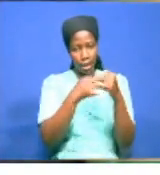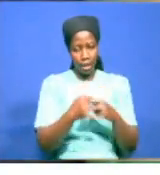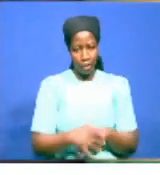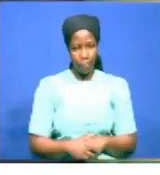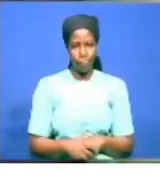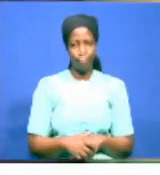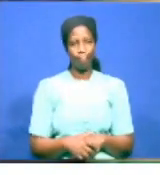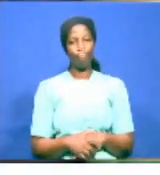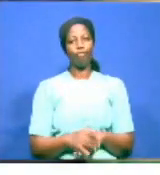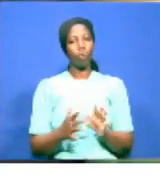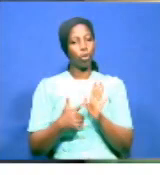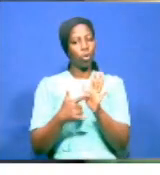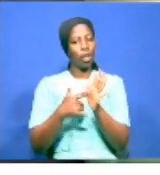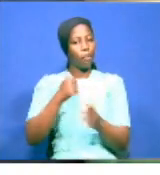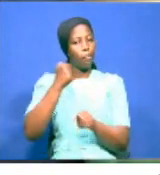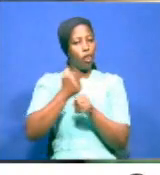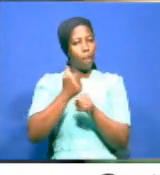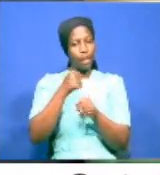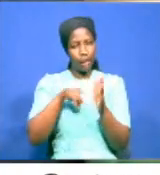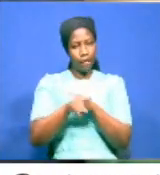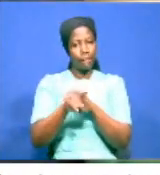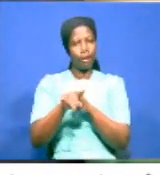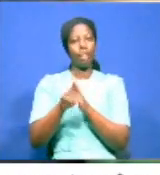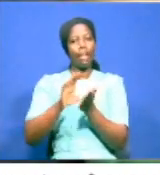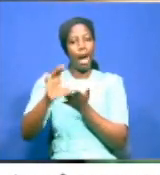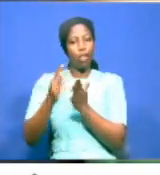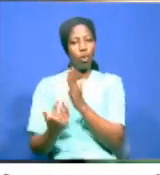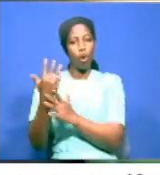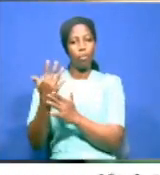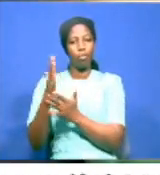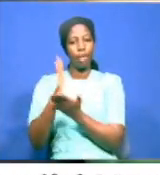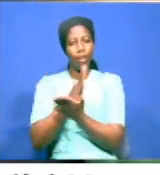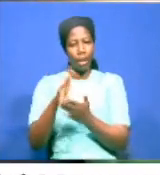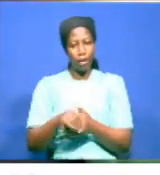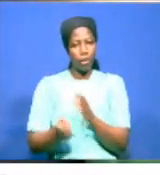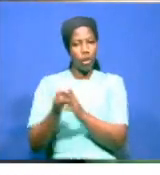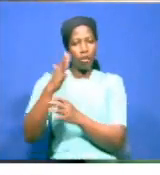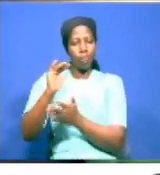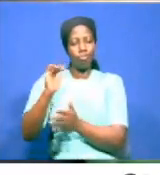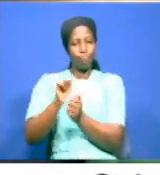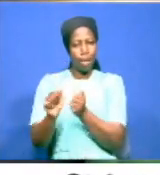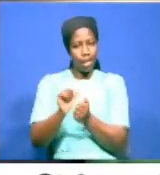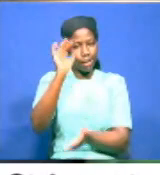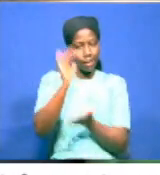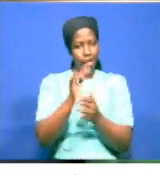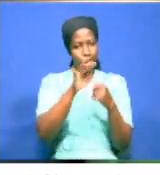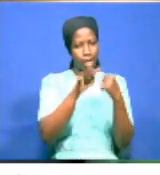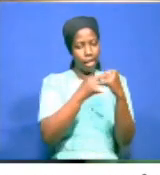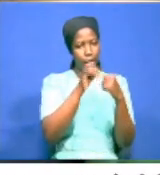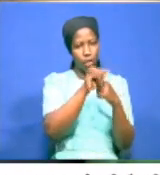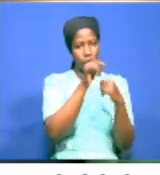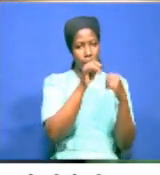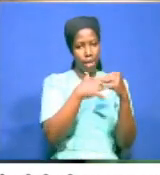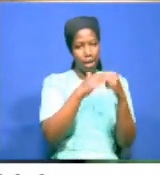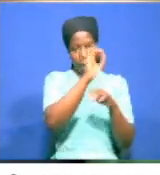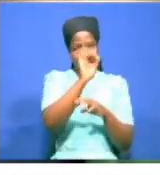in the cash crop subsector. Production of maize decreased by 10.8% to